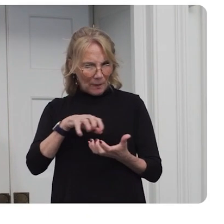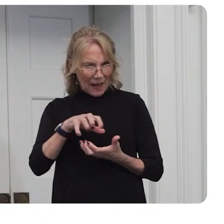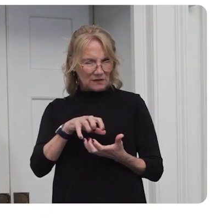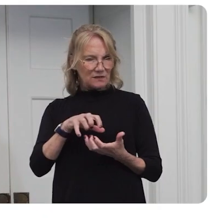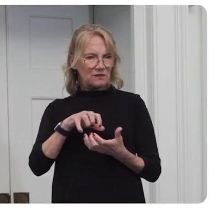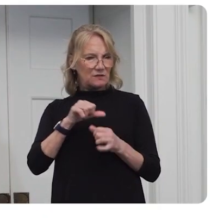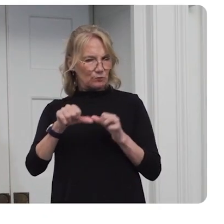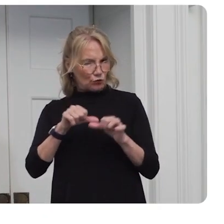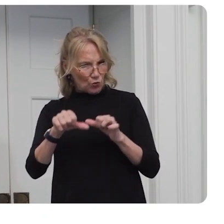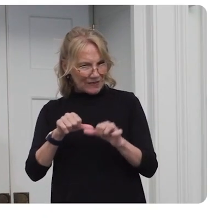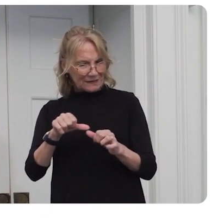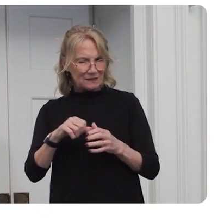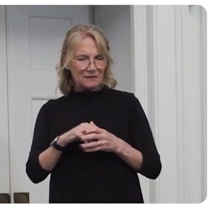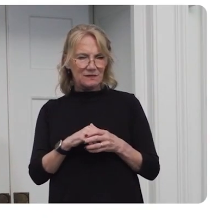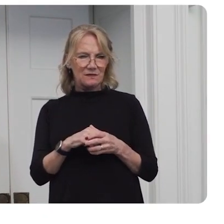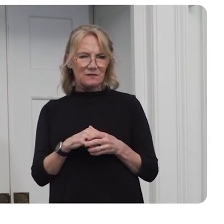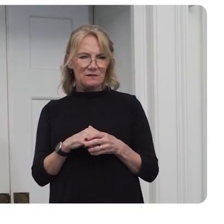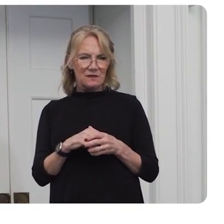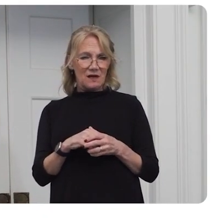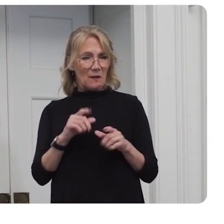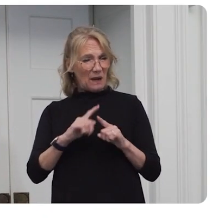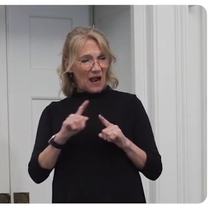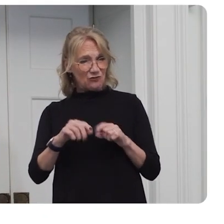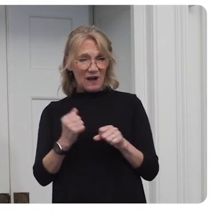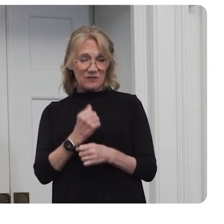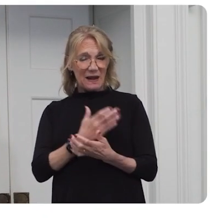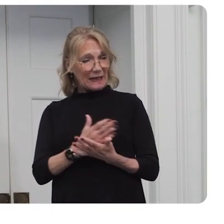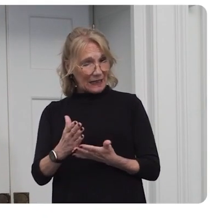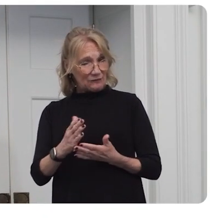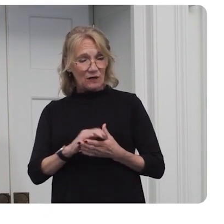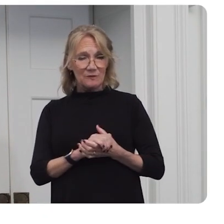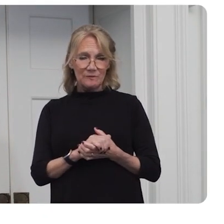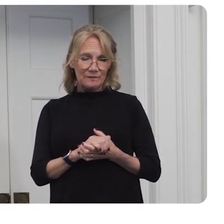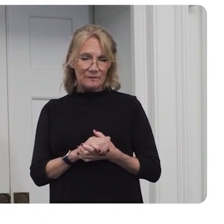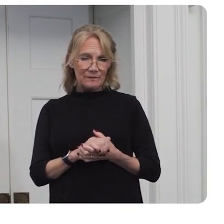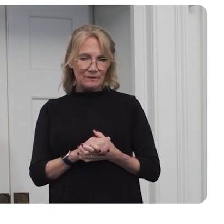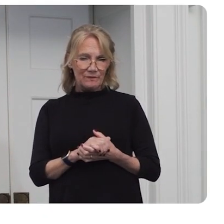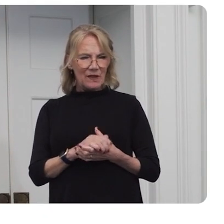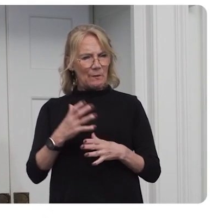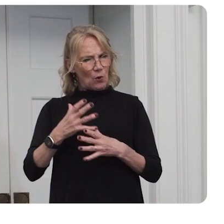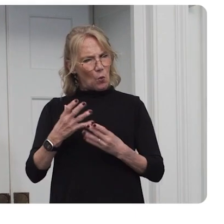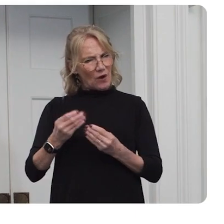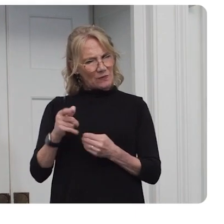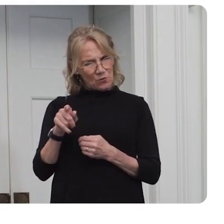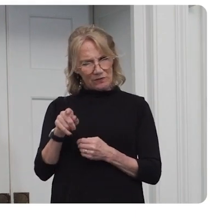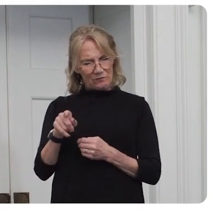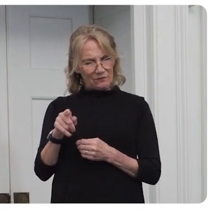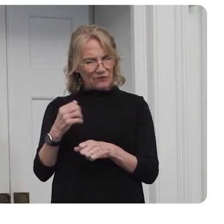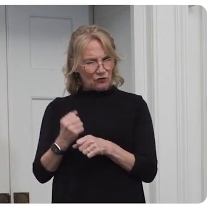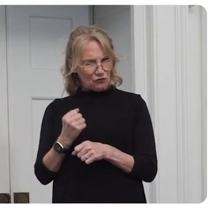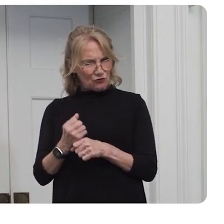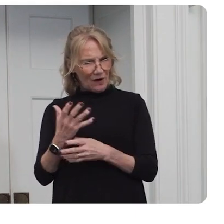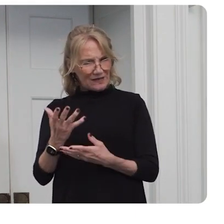of processes to it, but I try to kind of make them clearer. And I think working with Grace has made me sort